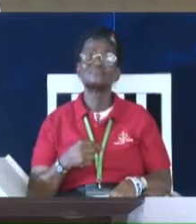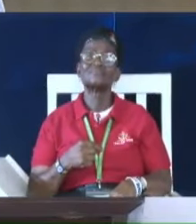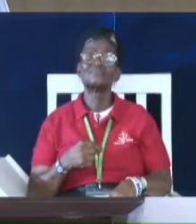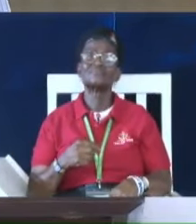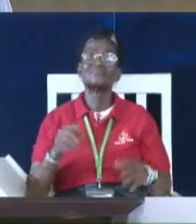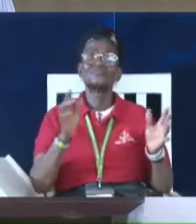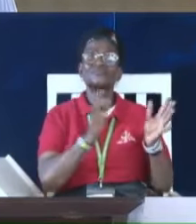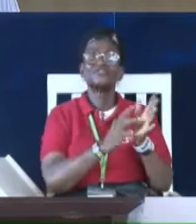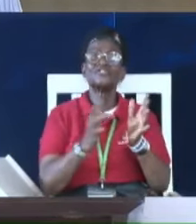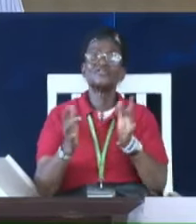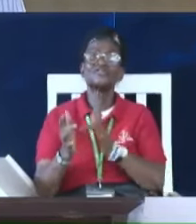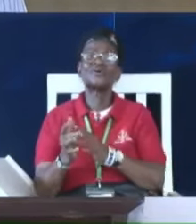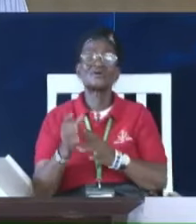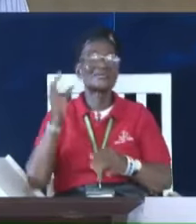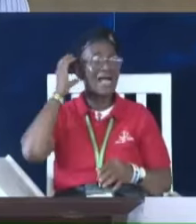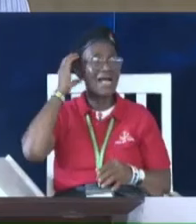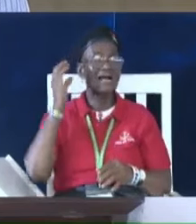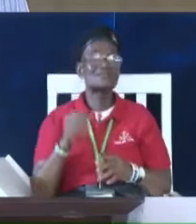Jesus heard